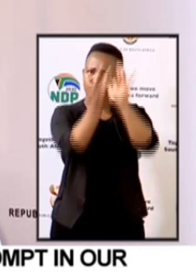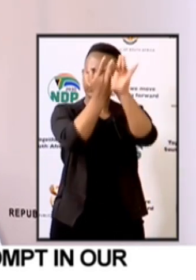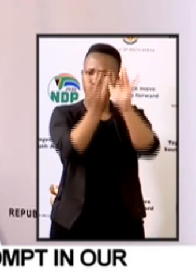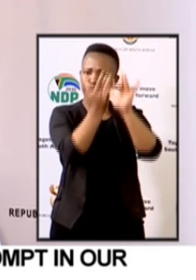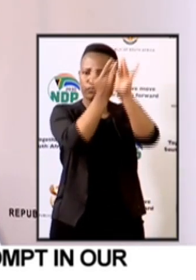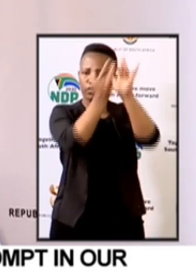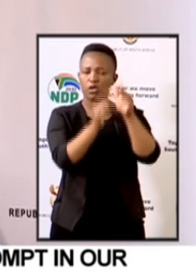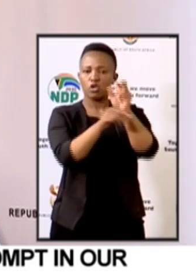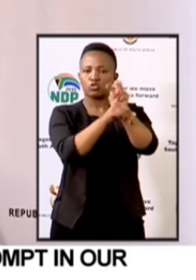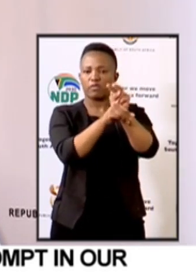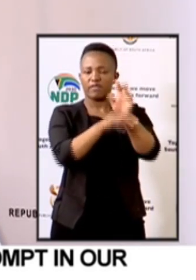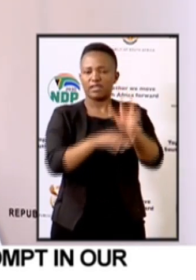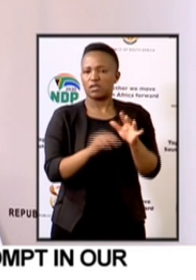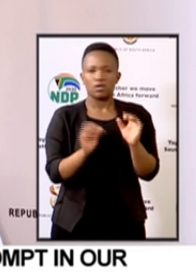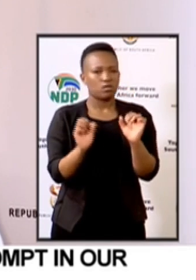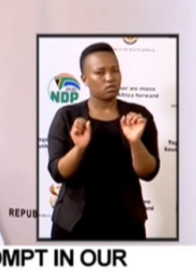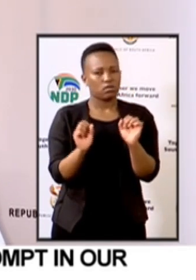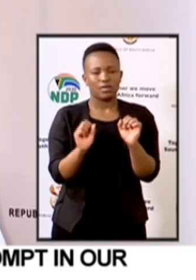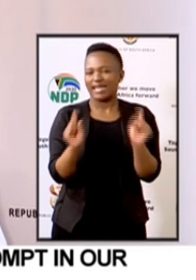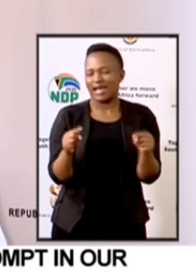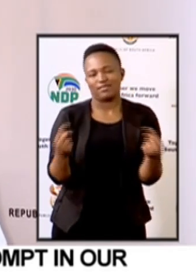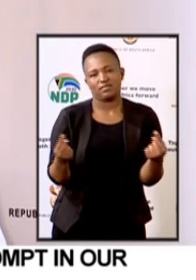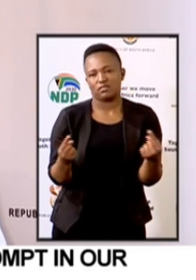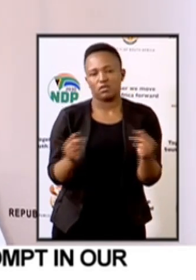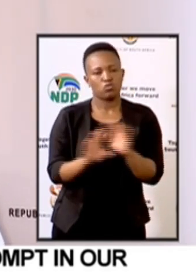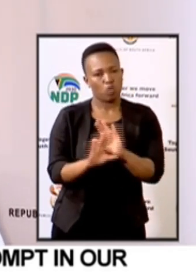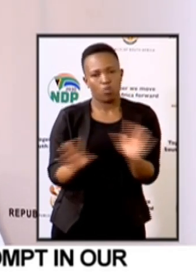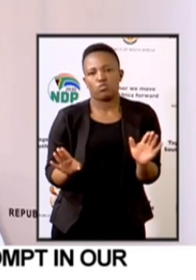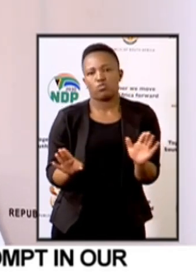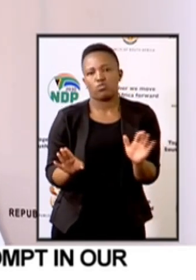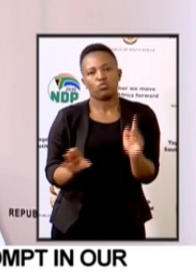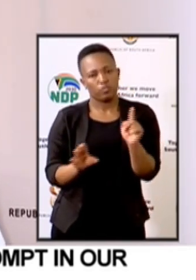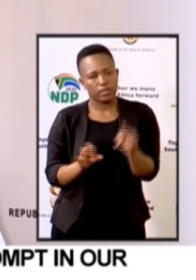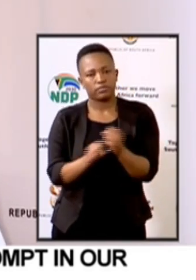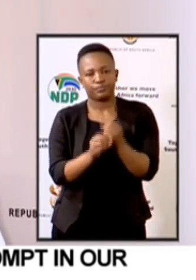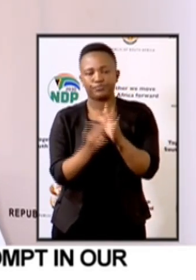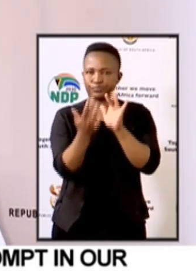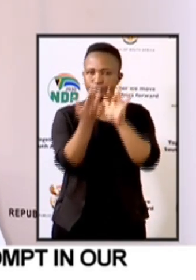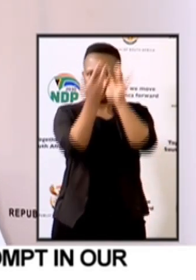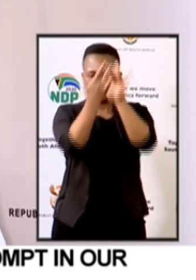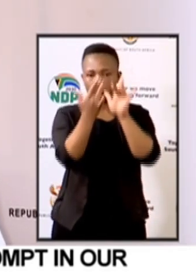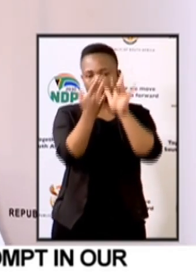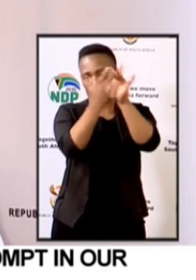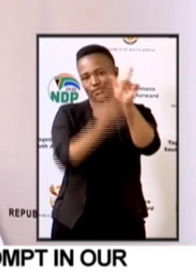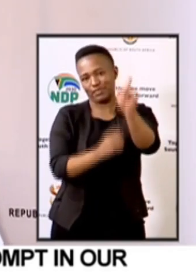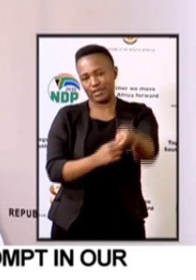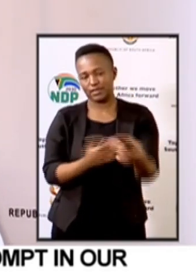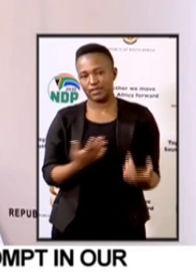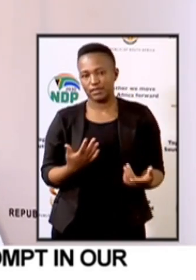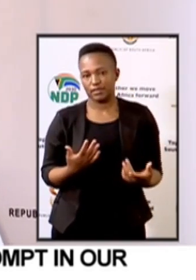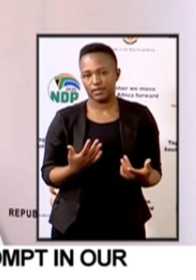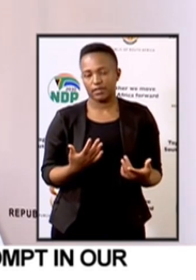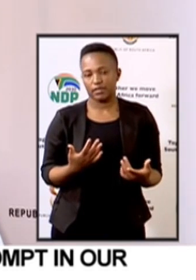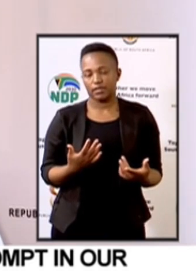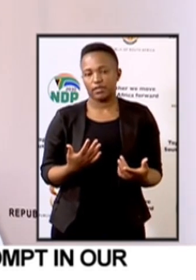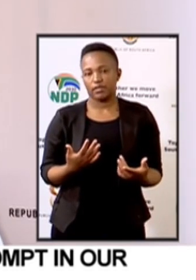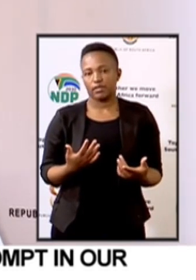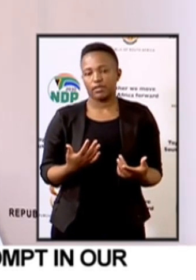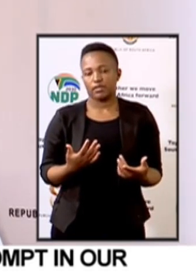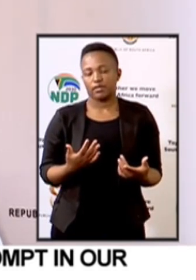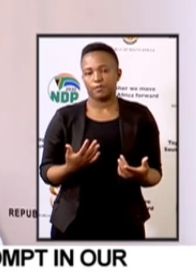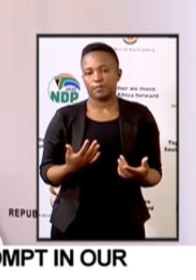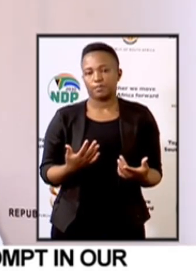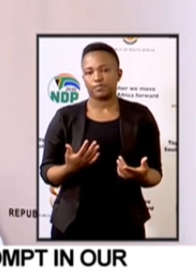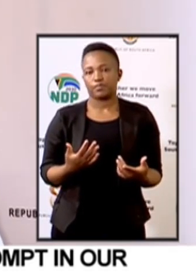would say that's not permissible. That's what I'm saying. Also talks to the need to